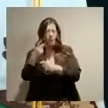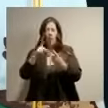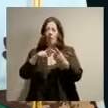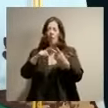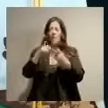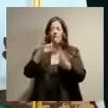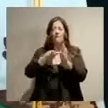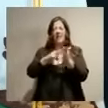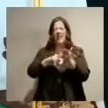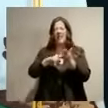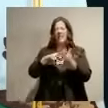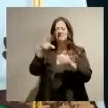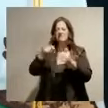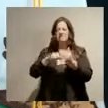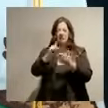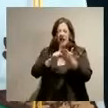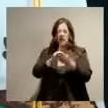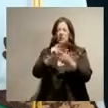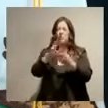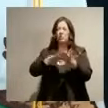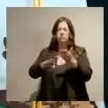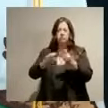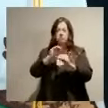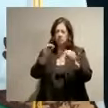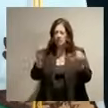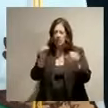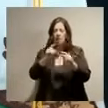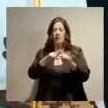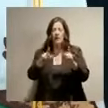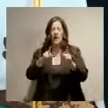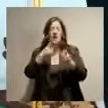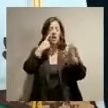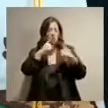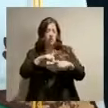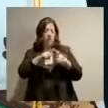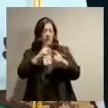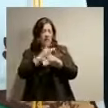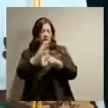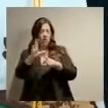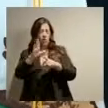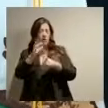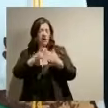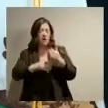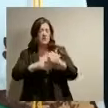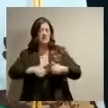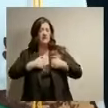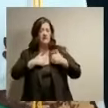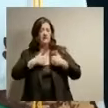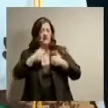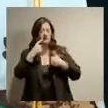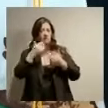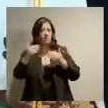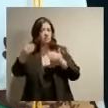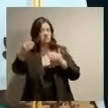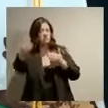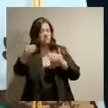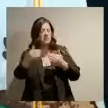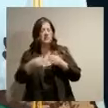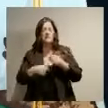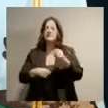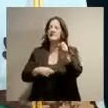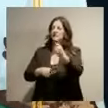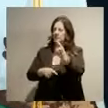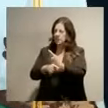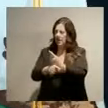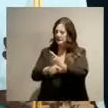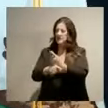bargaining units still get their agreed to cost of living adjustments in out years? Yes,